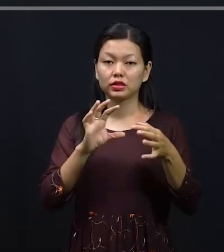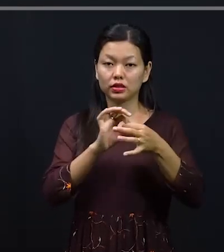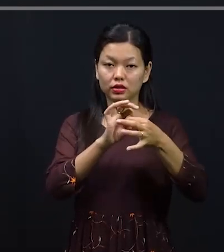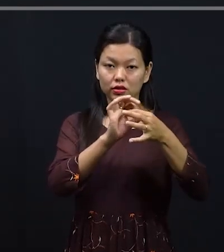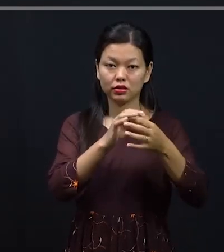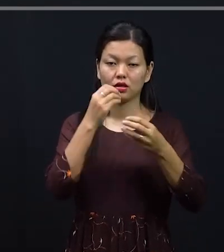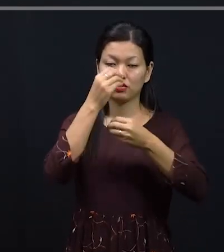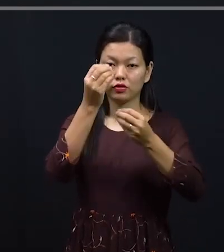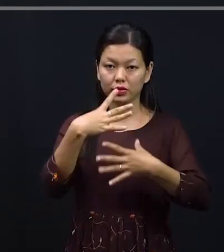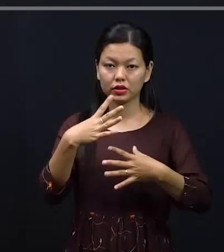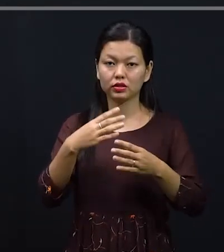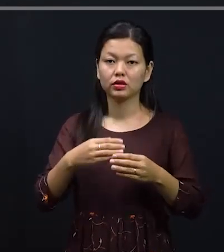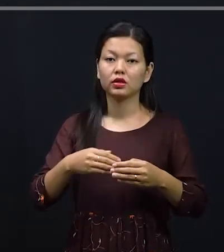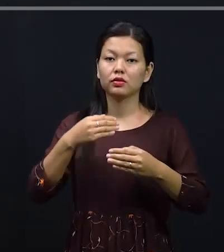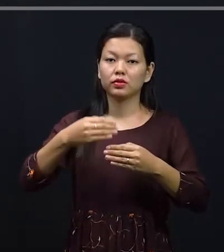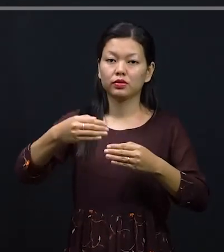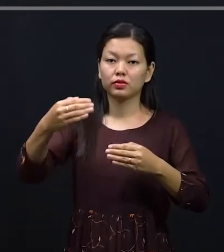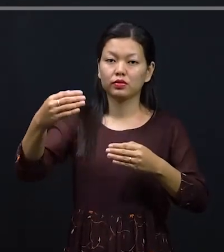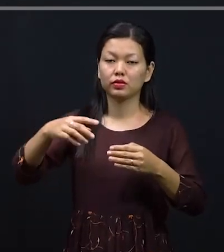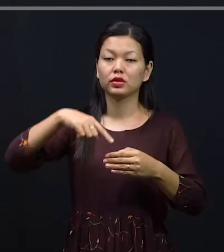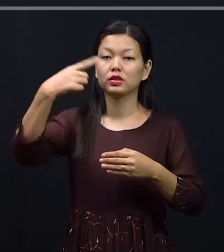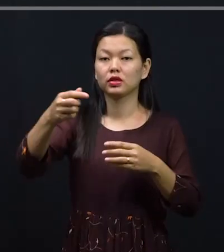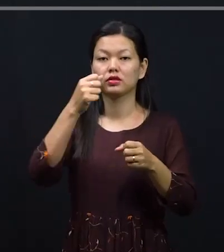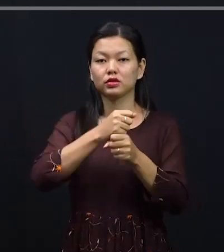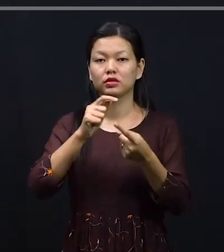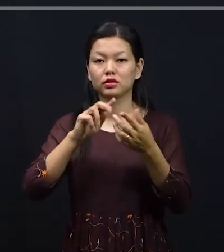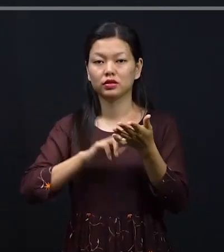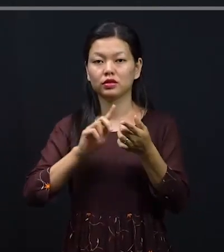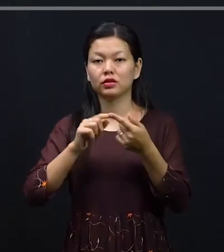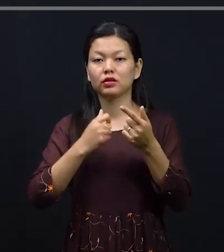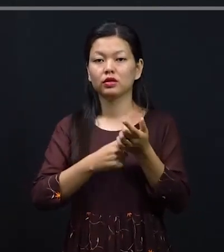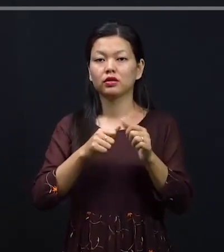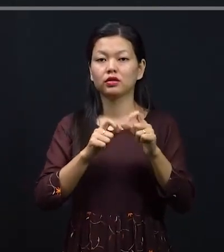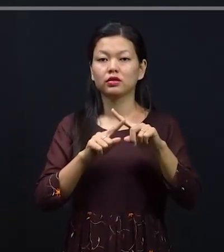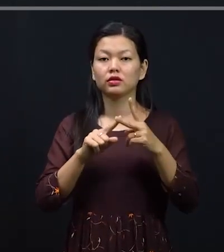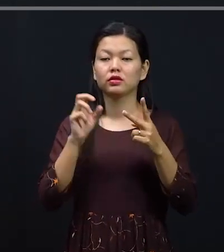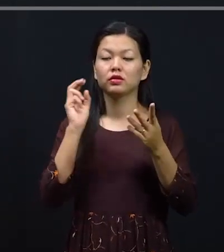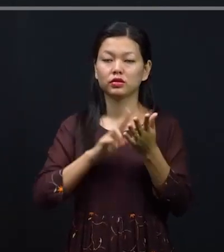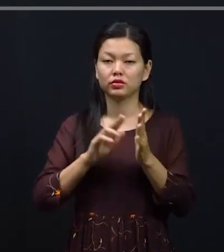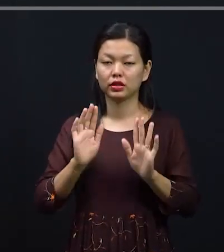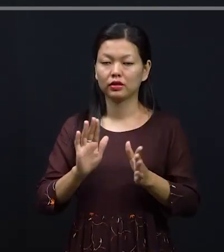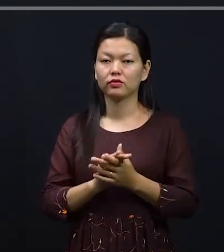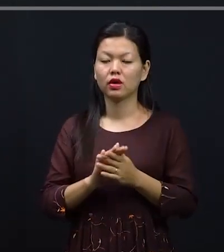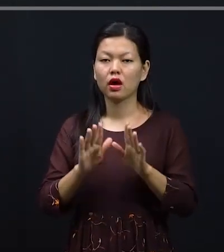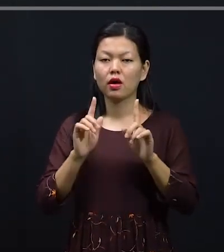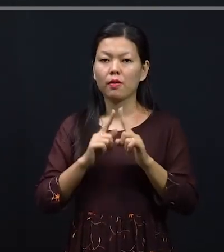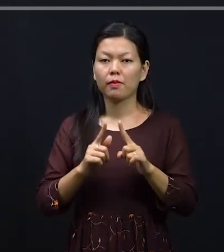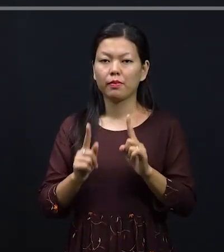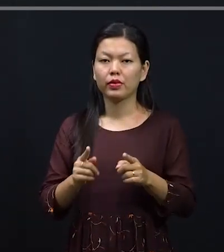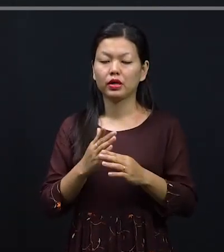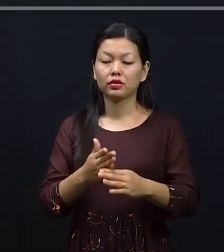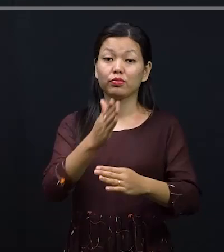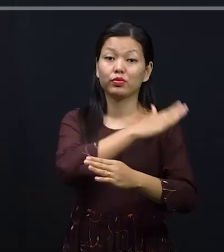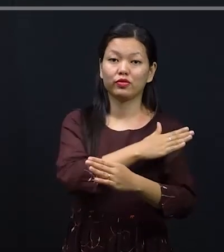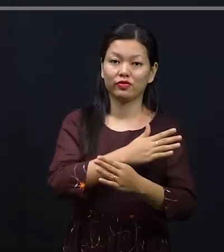the next generation. So that is what we know about genetic material. But prior to our knowledge, prior